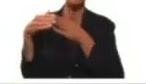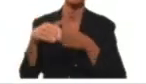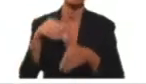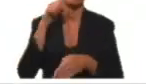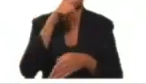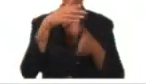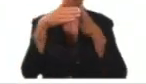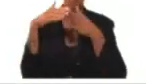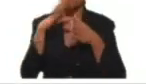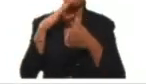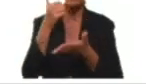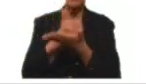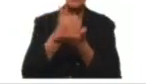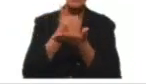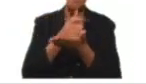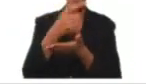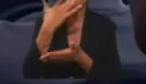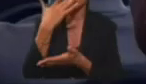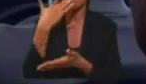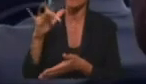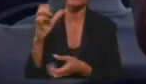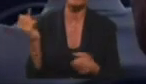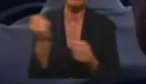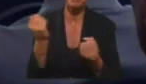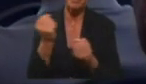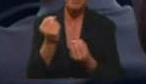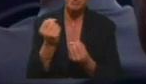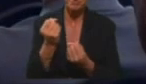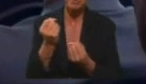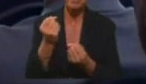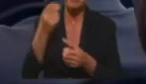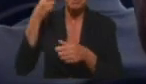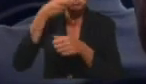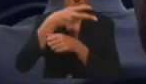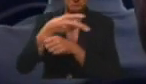please. Take note when you move around your community how shade